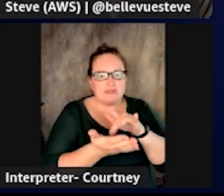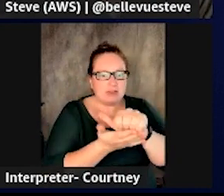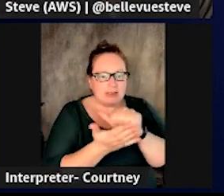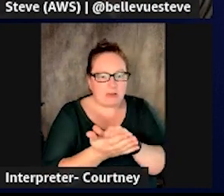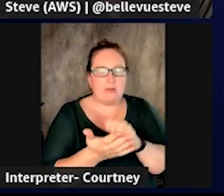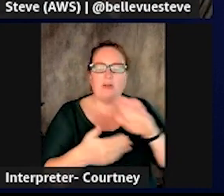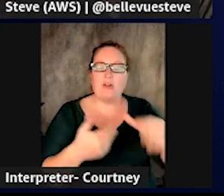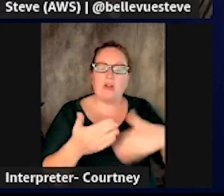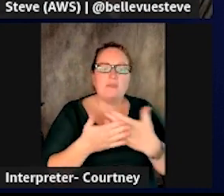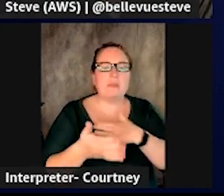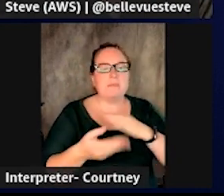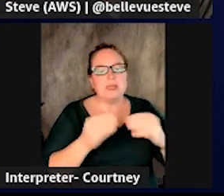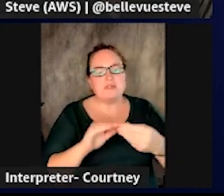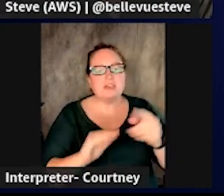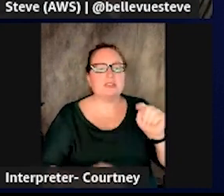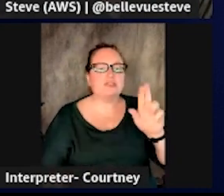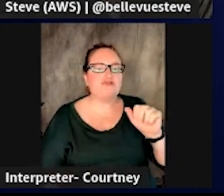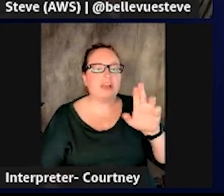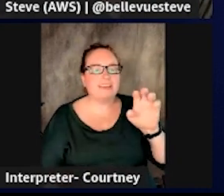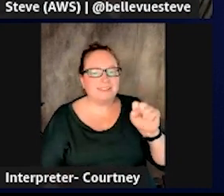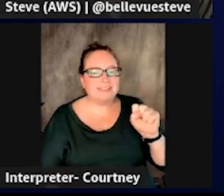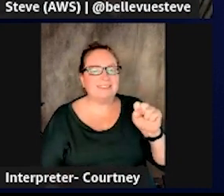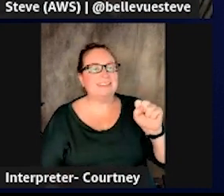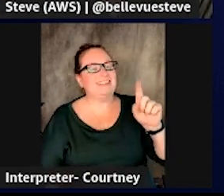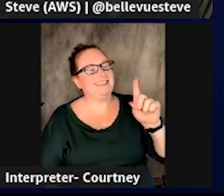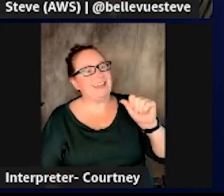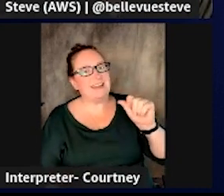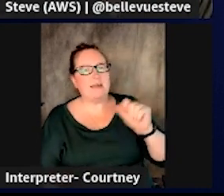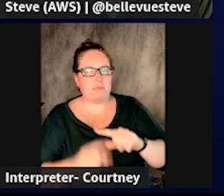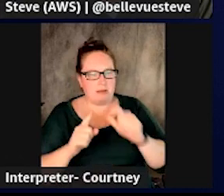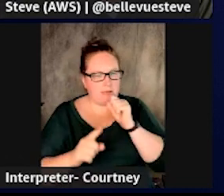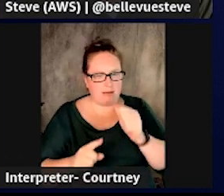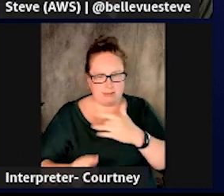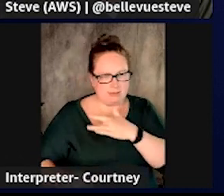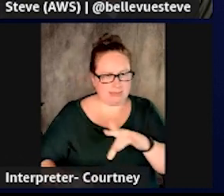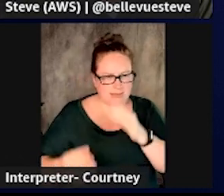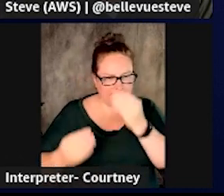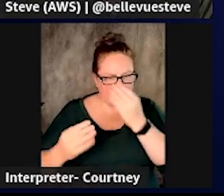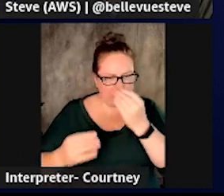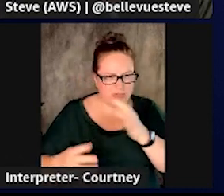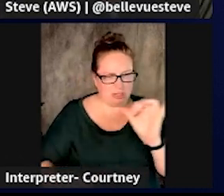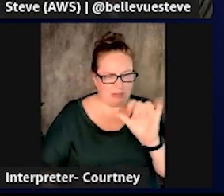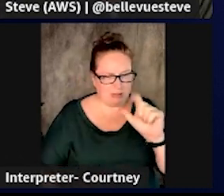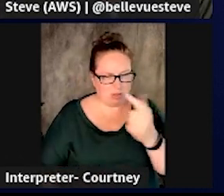trace data and not more sensitive information like logs. I can do that as well.